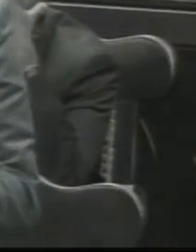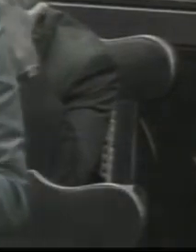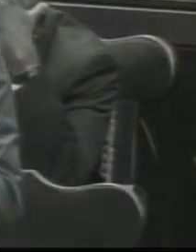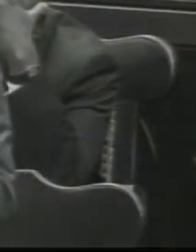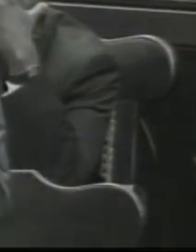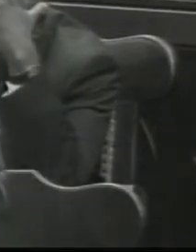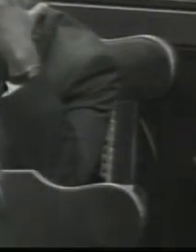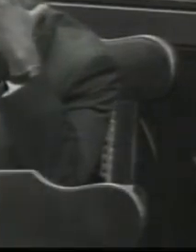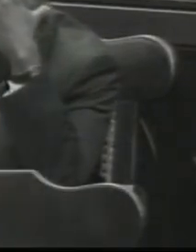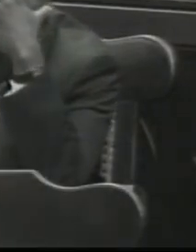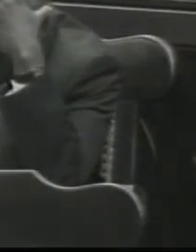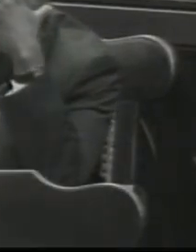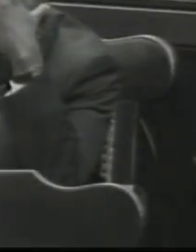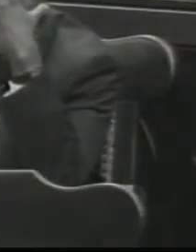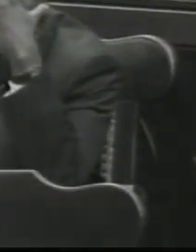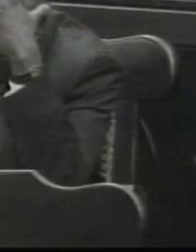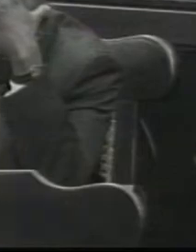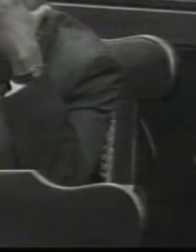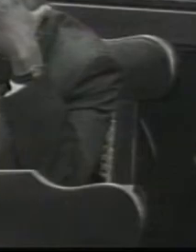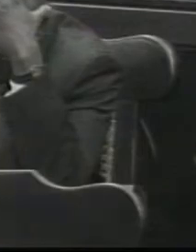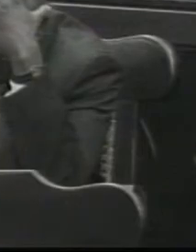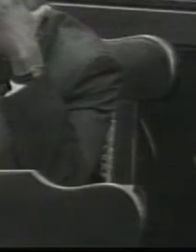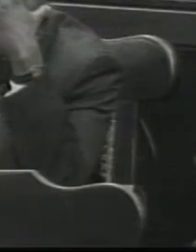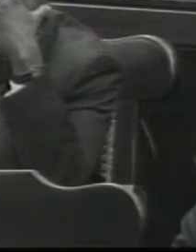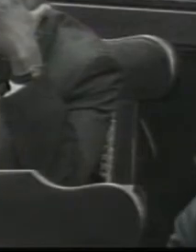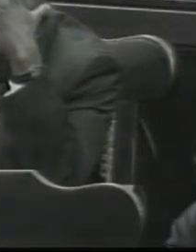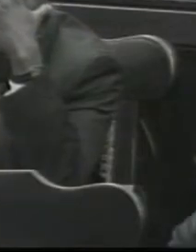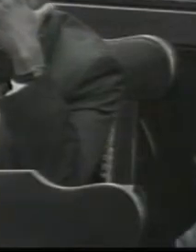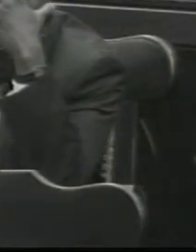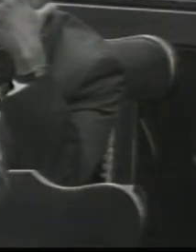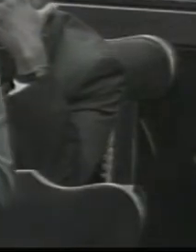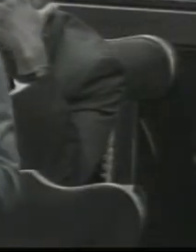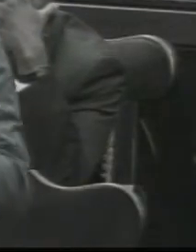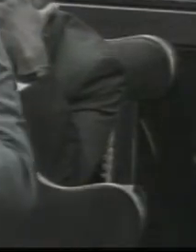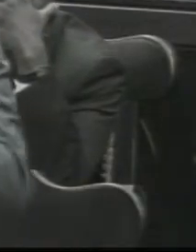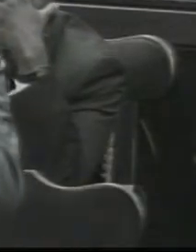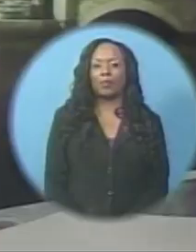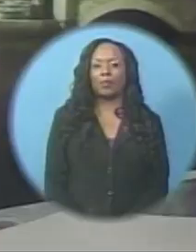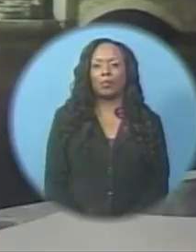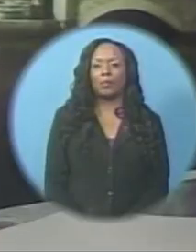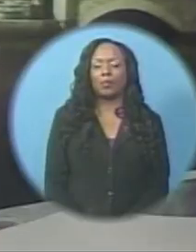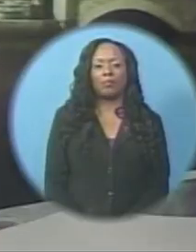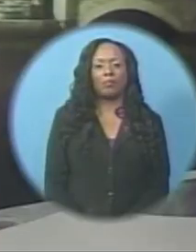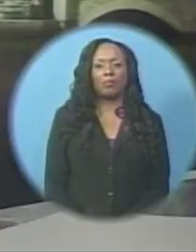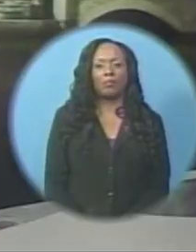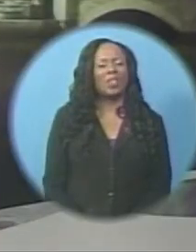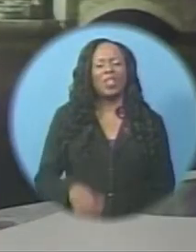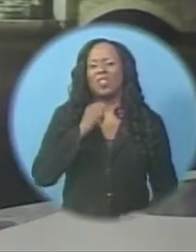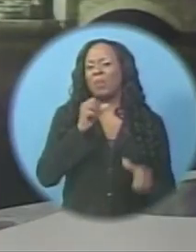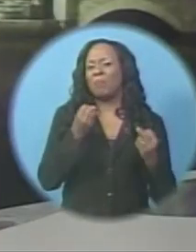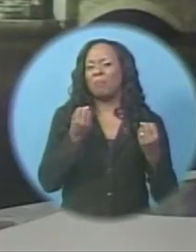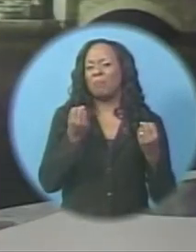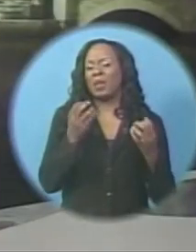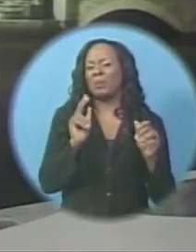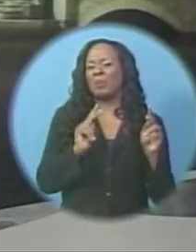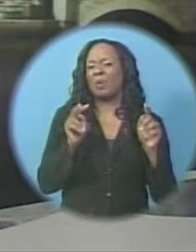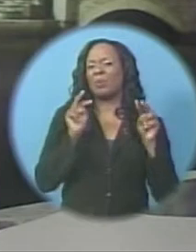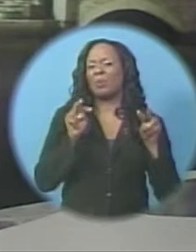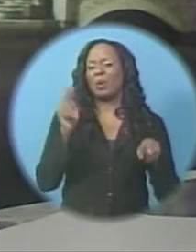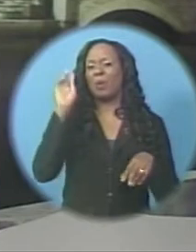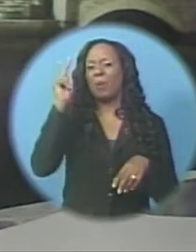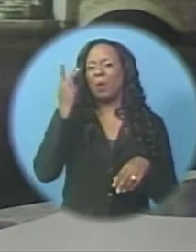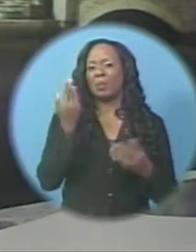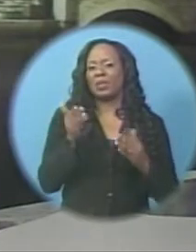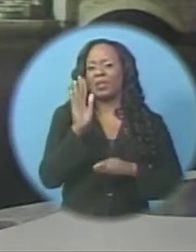old age non-contributory pensions be increased by $10 a week or $40 a month. Well, there were not many people outside Parliament Yard